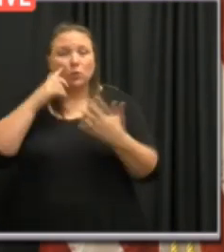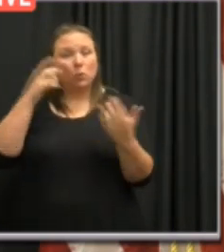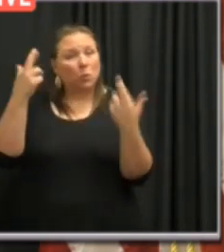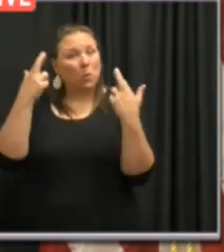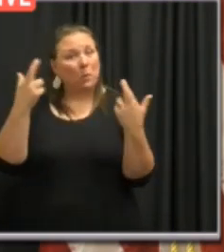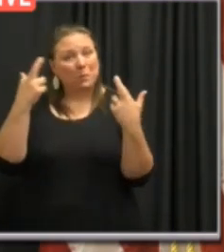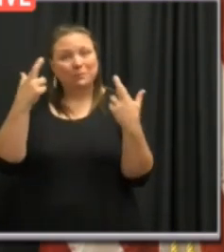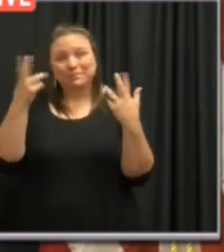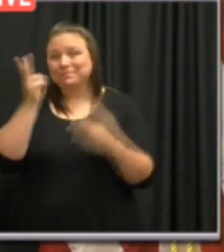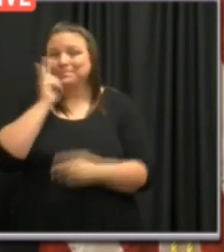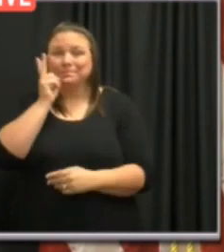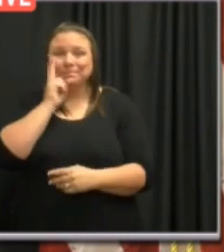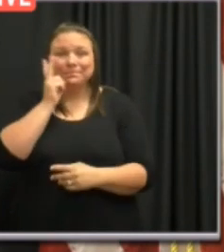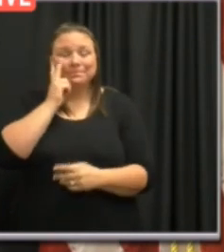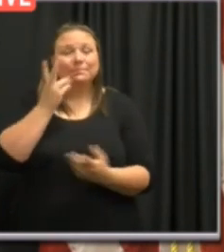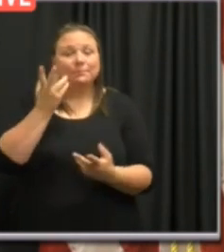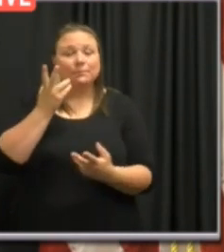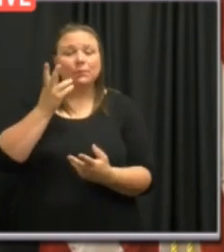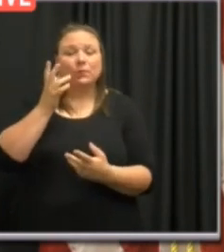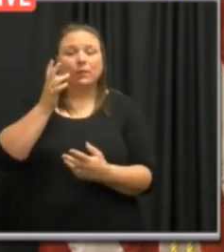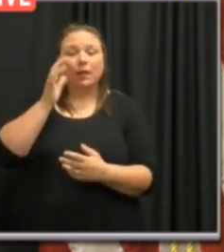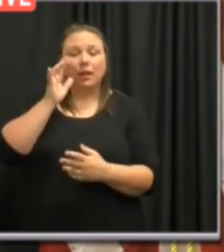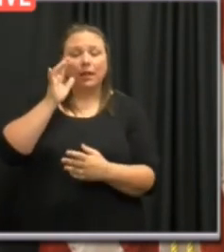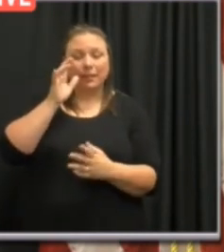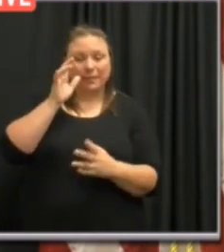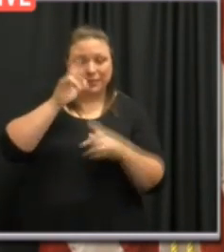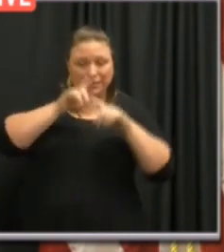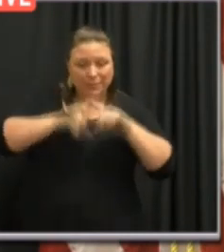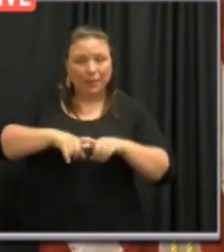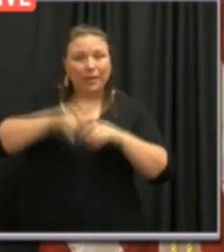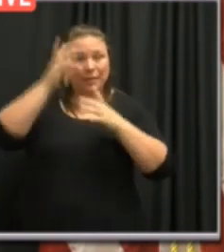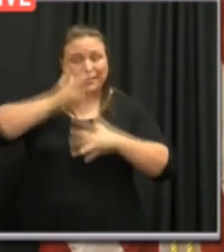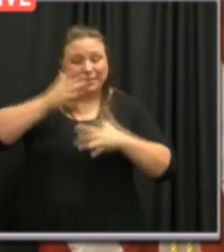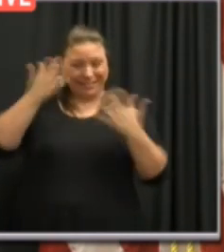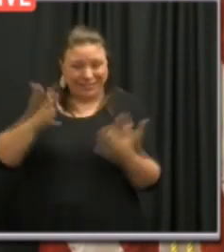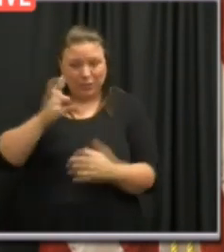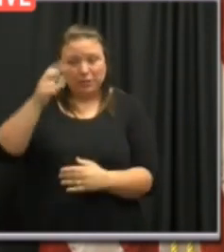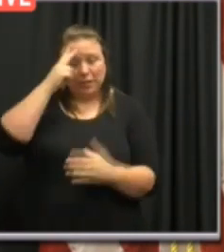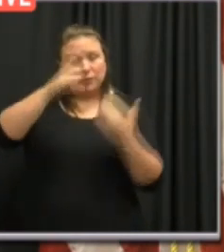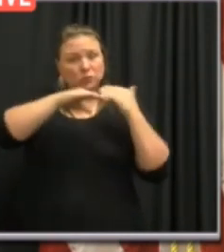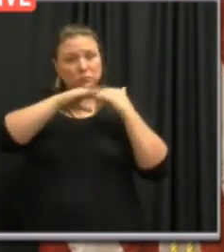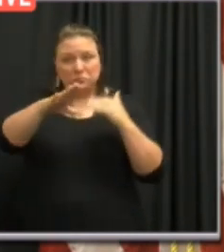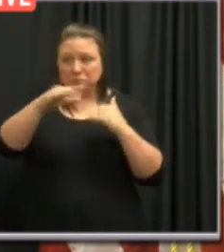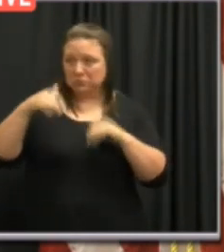fingers. And the path of disease here in Nashville has been stable.